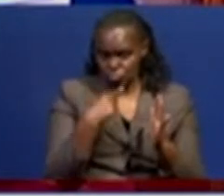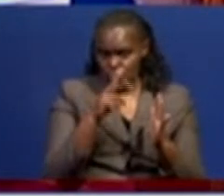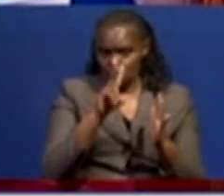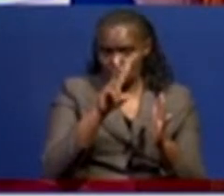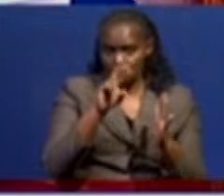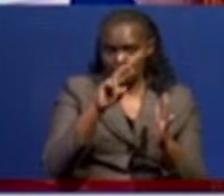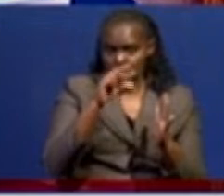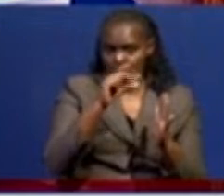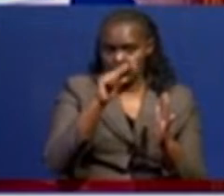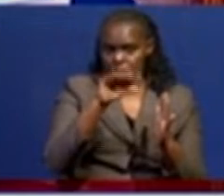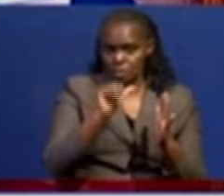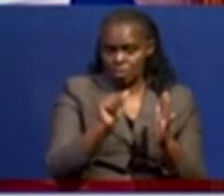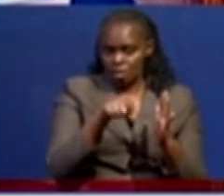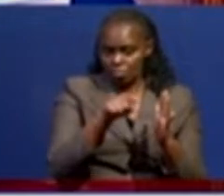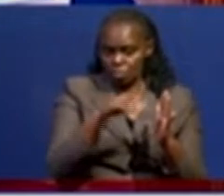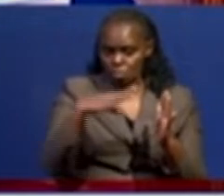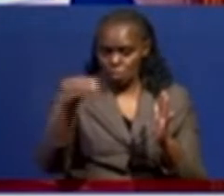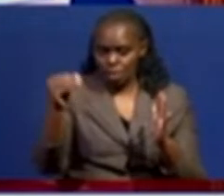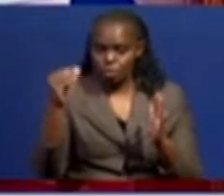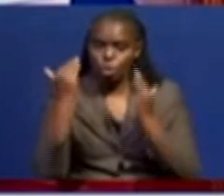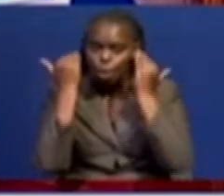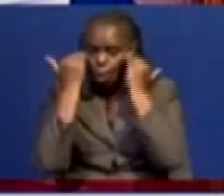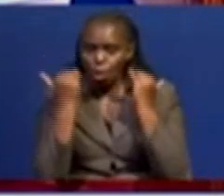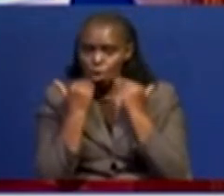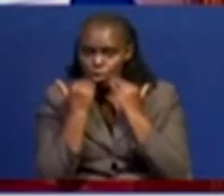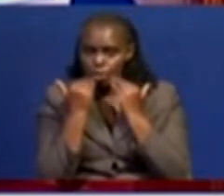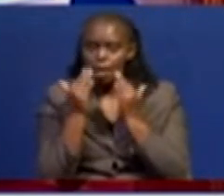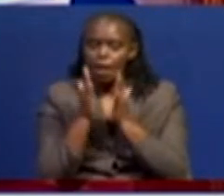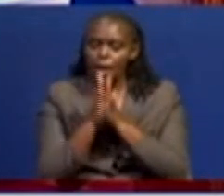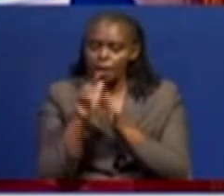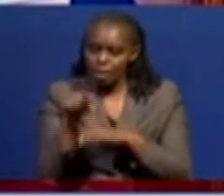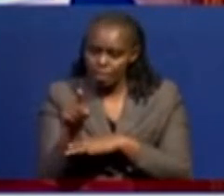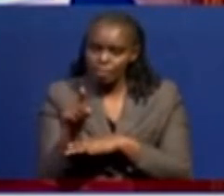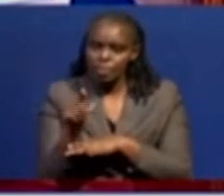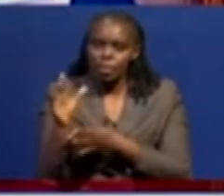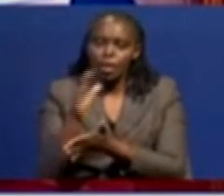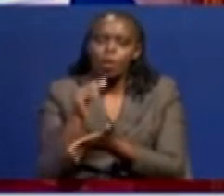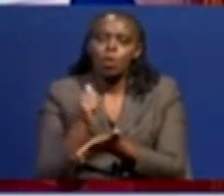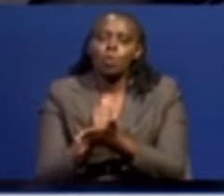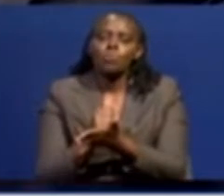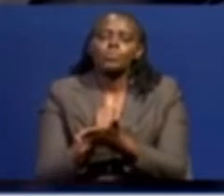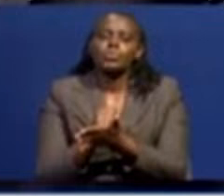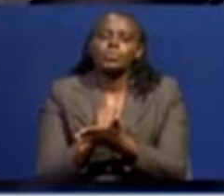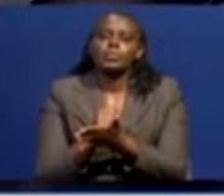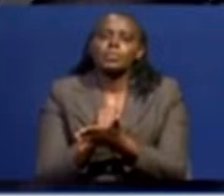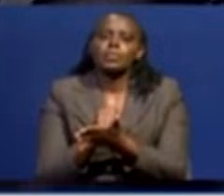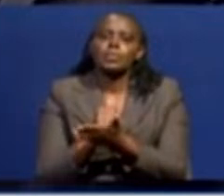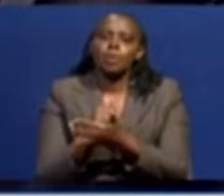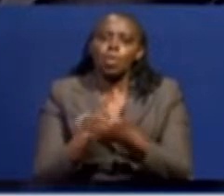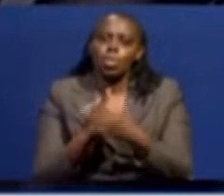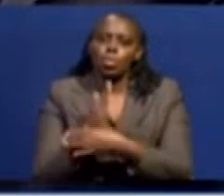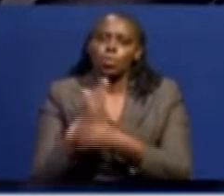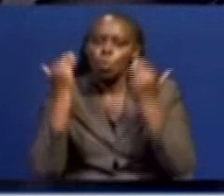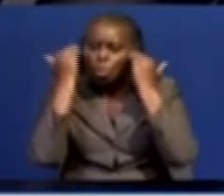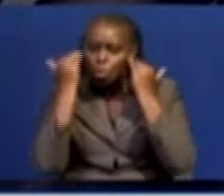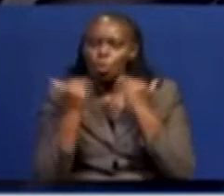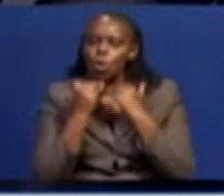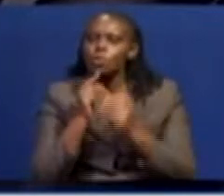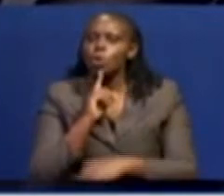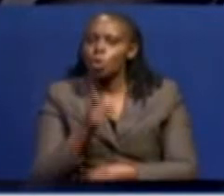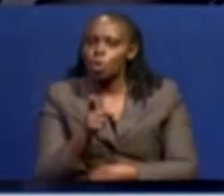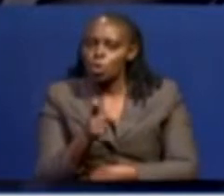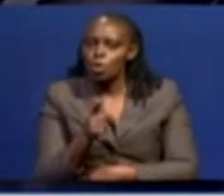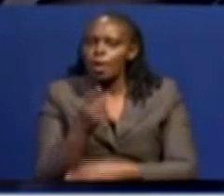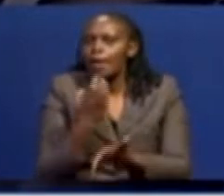person, that is Virginia Kawira Mirit, went to court. Yes. And she is in the office courtesy of a